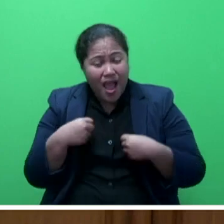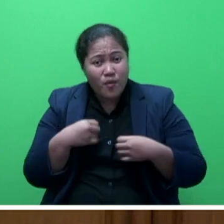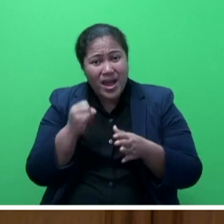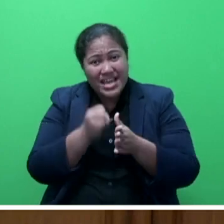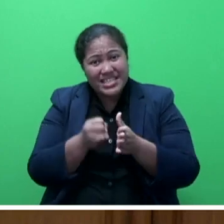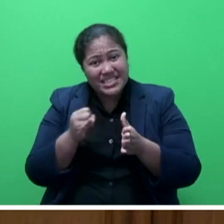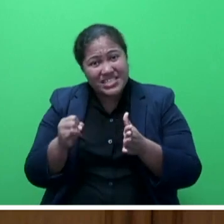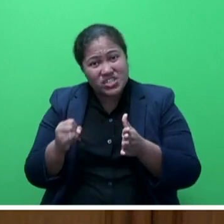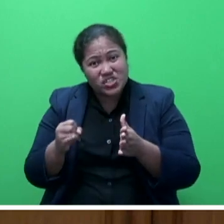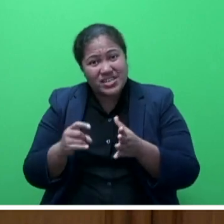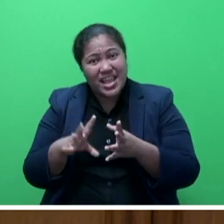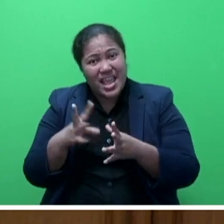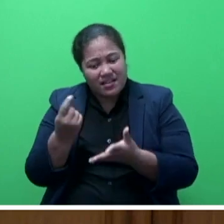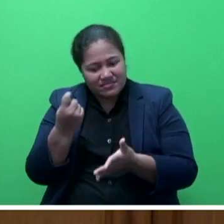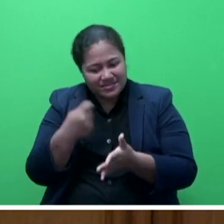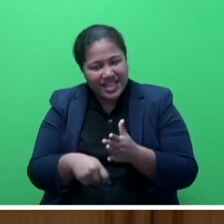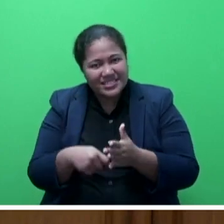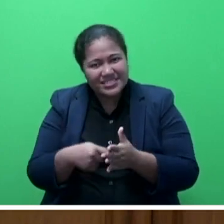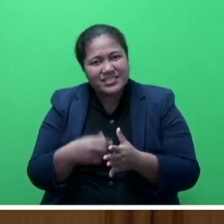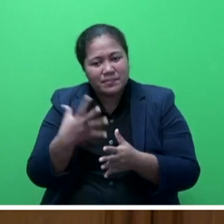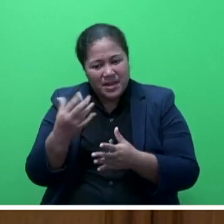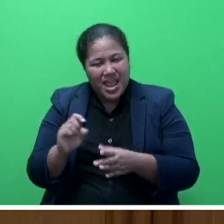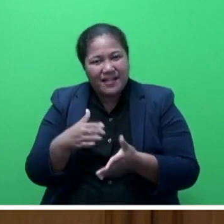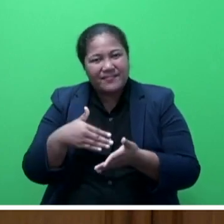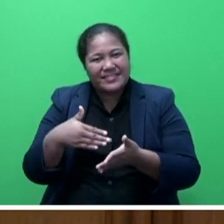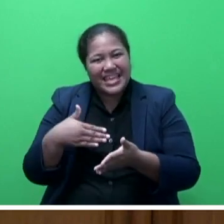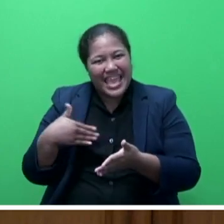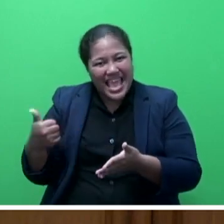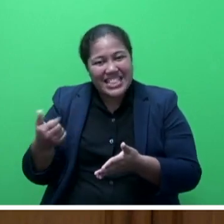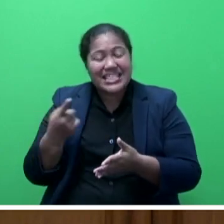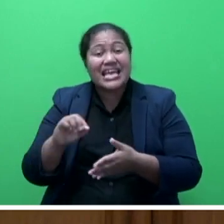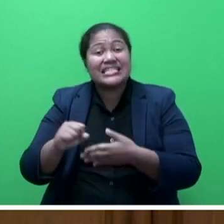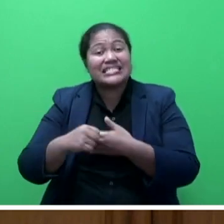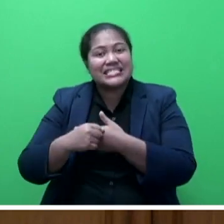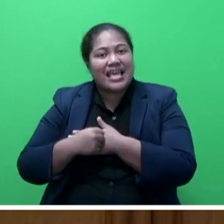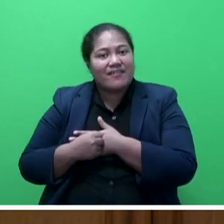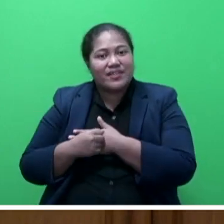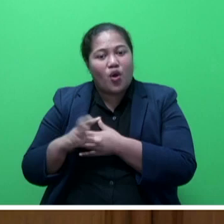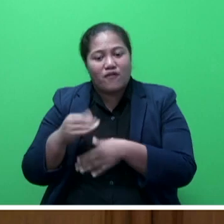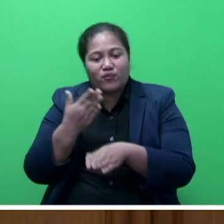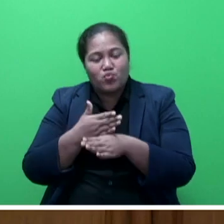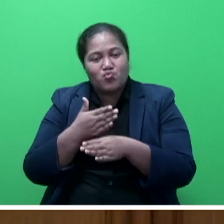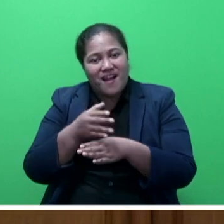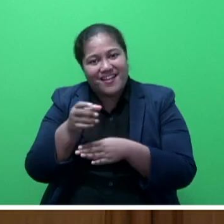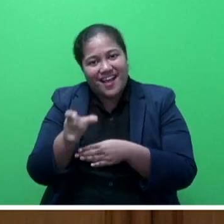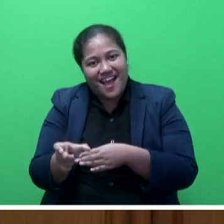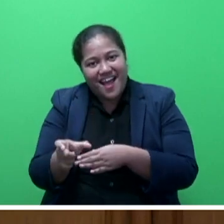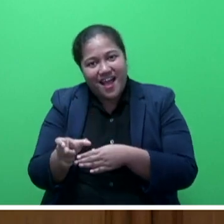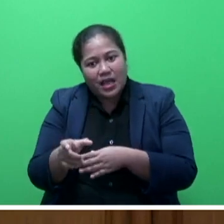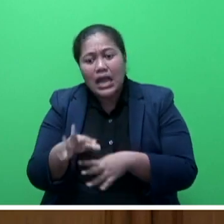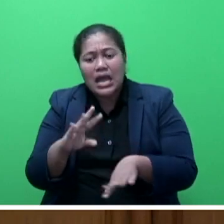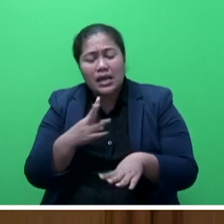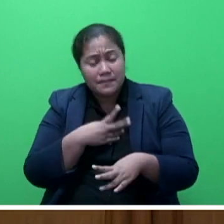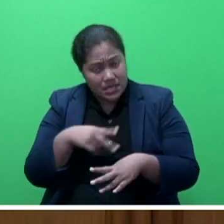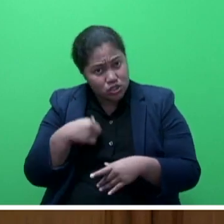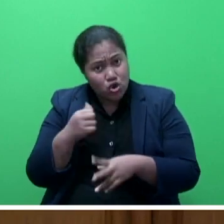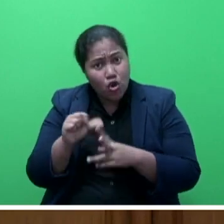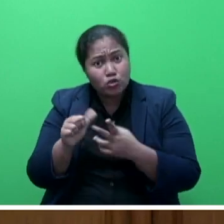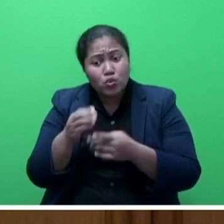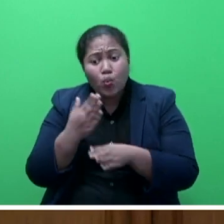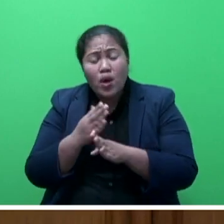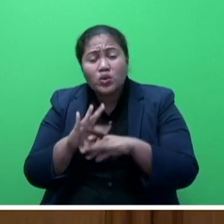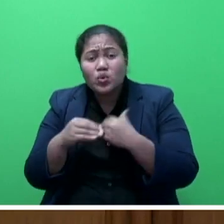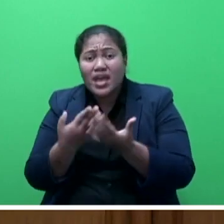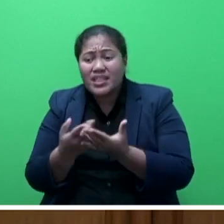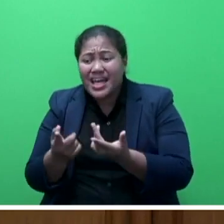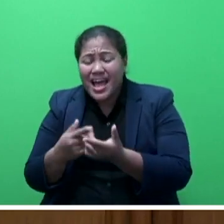taxes and with the health and safety of the workers. The Ministry is also working closely with other agencies,